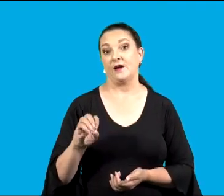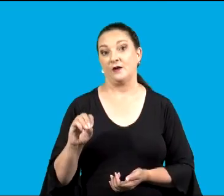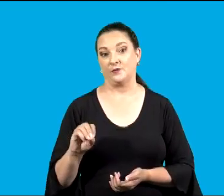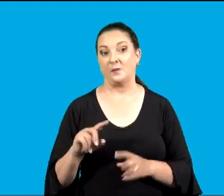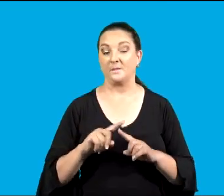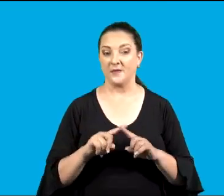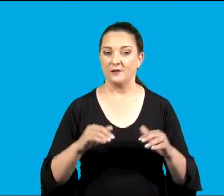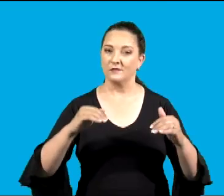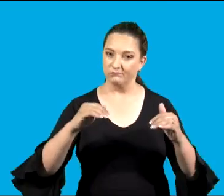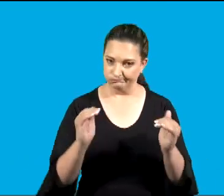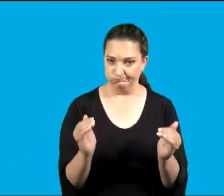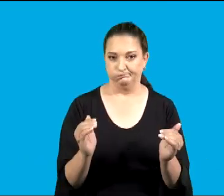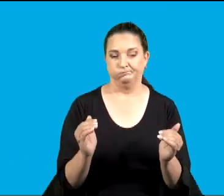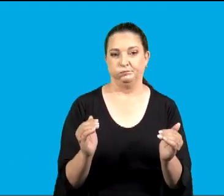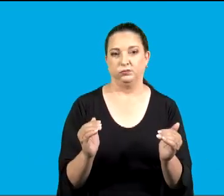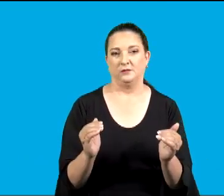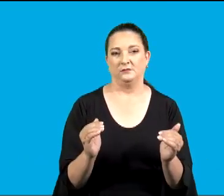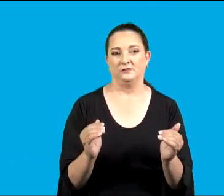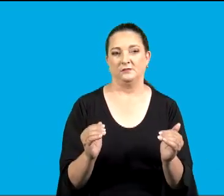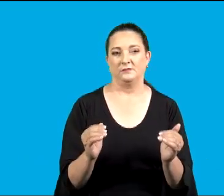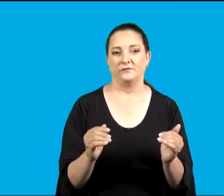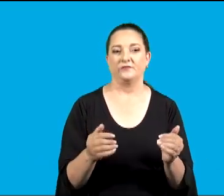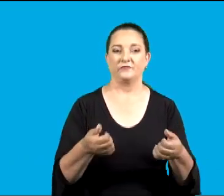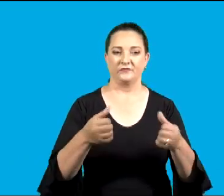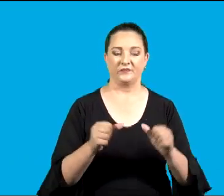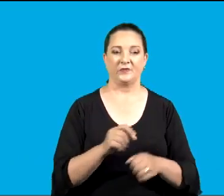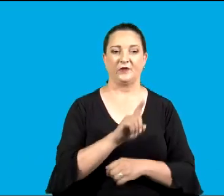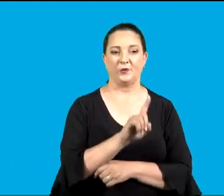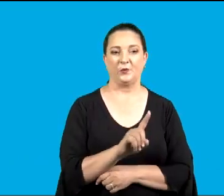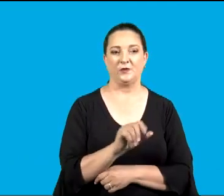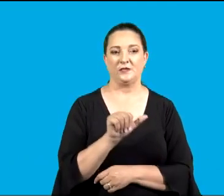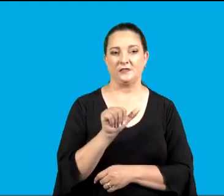235,500 in brackets, which would therefore give me